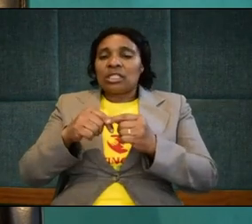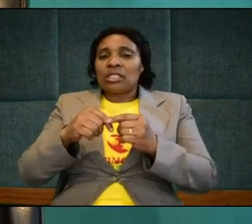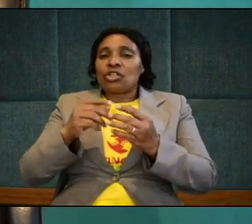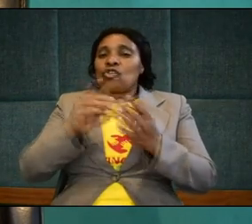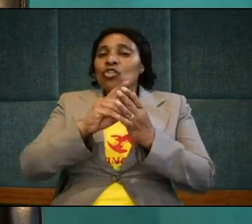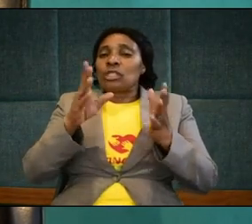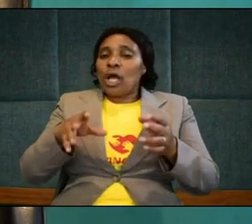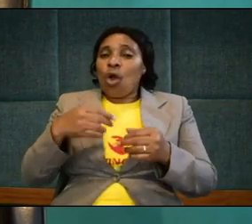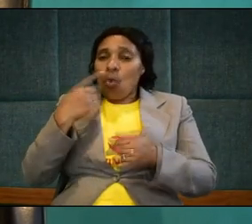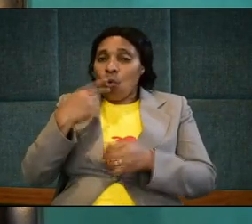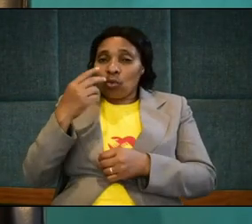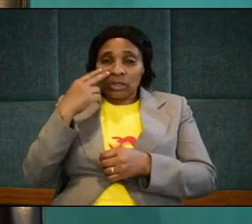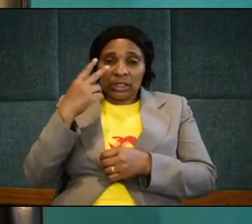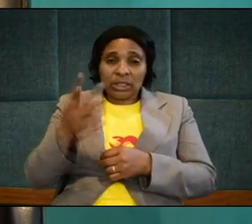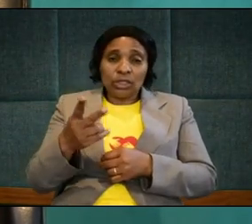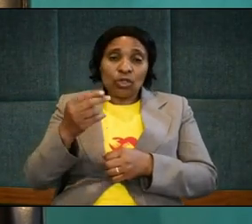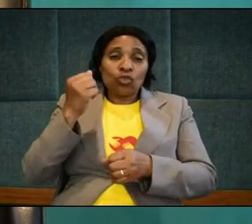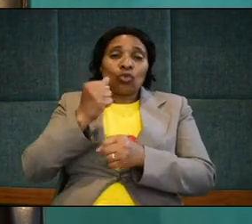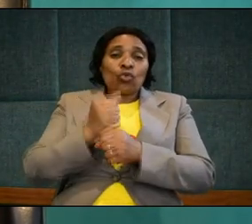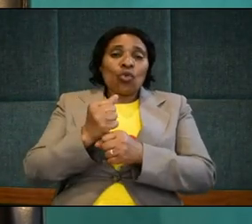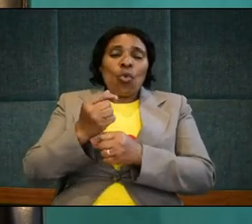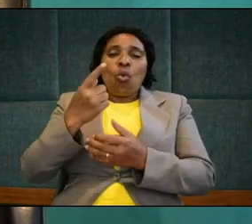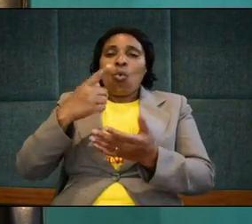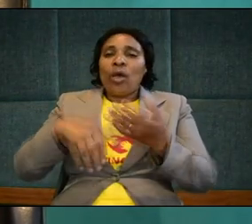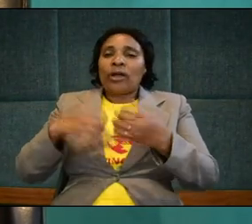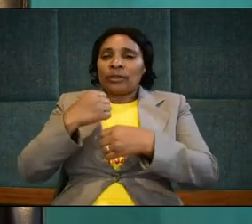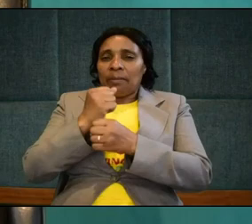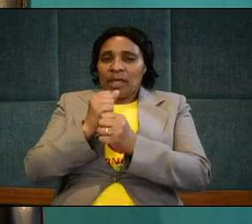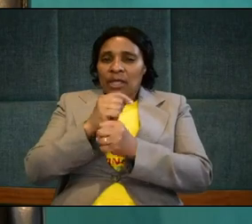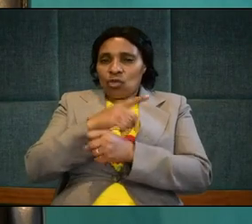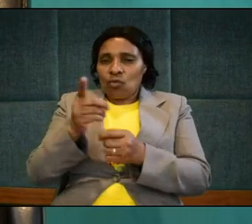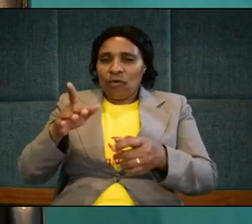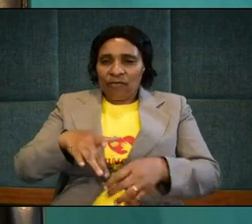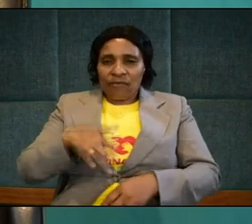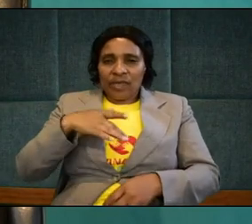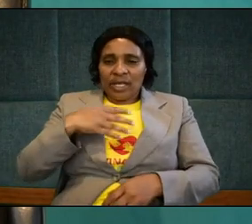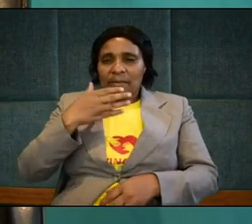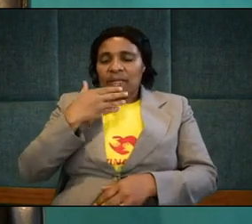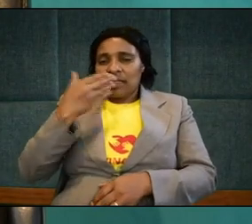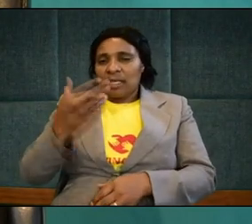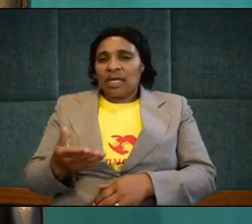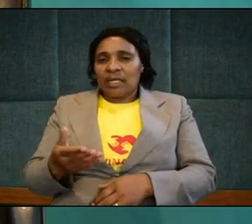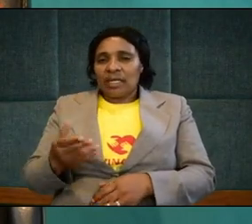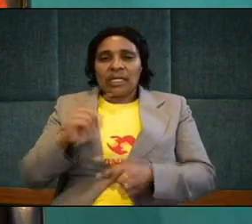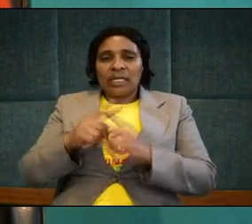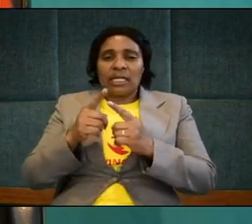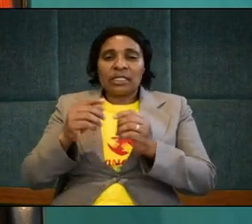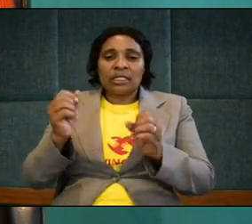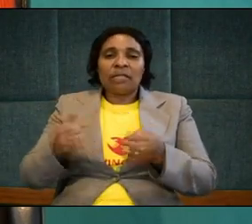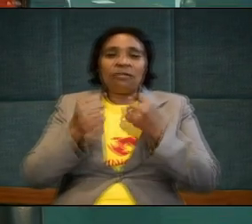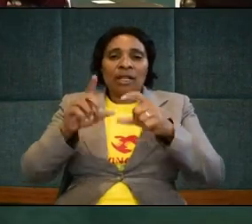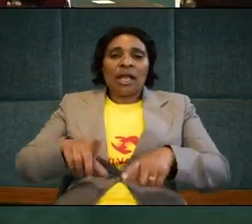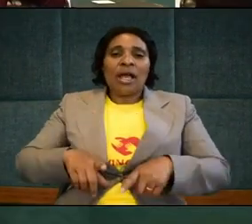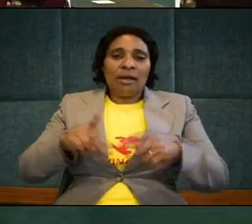that he's going to do what is going to actually make you feel better or what could actually save your life.